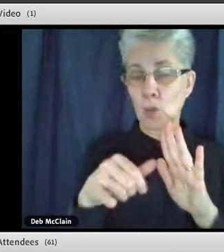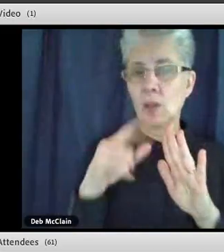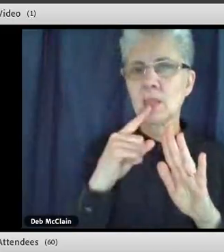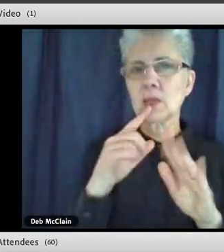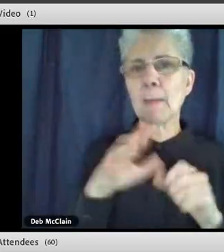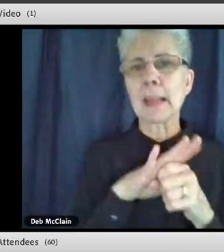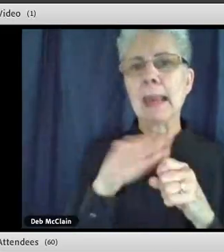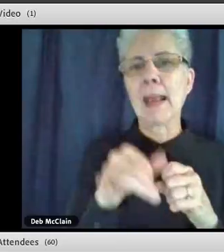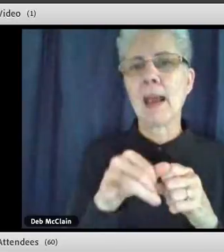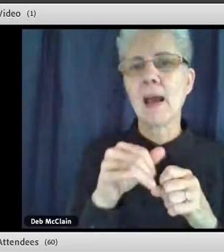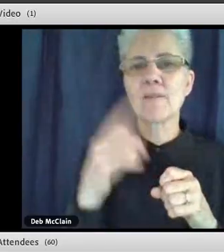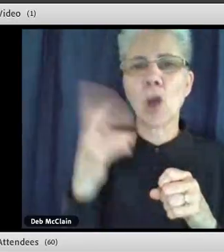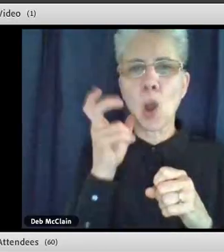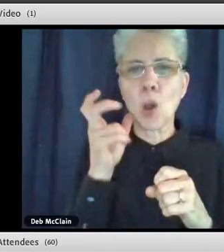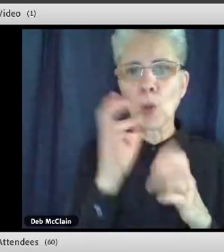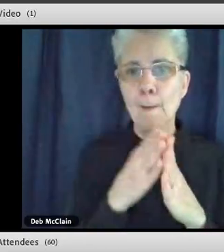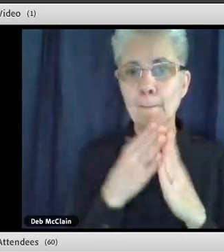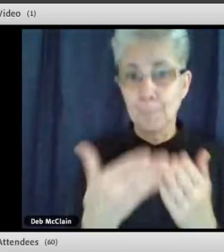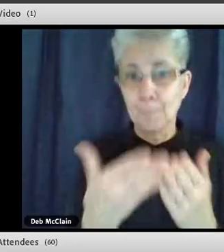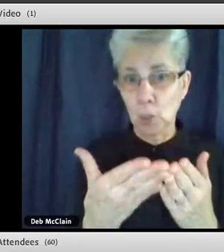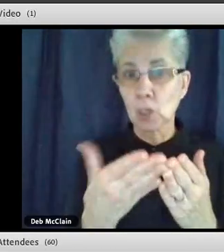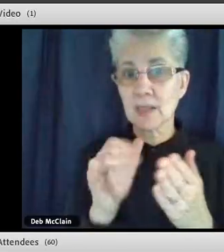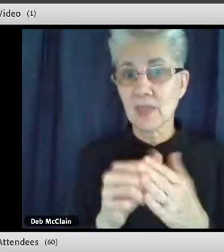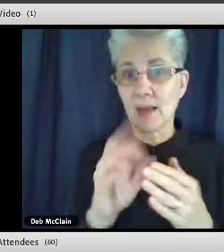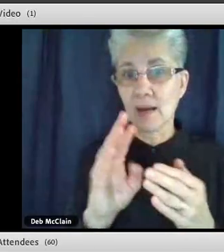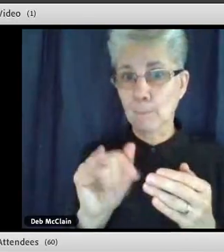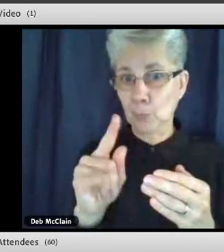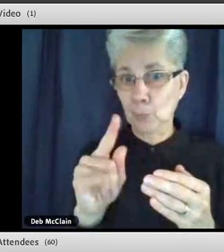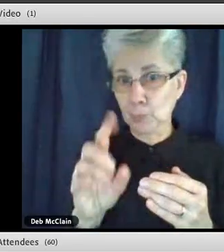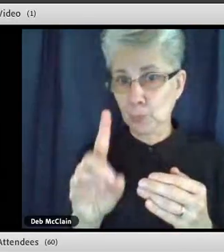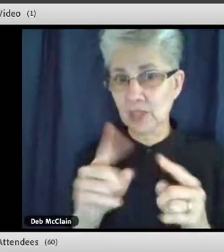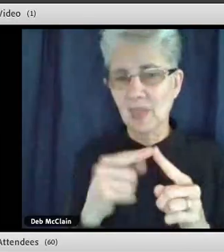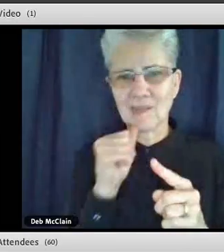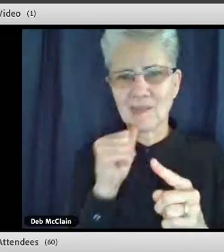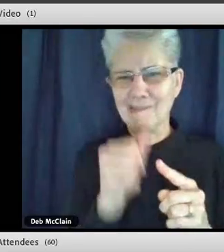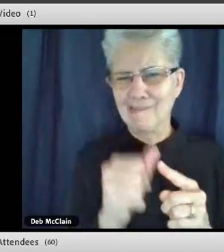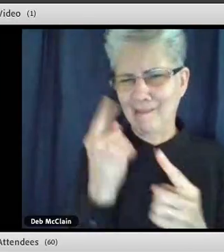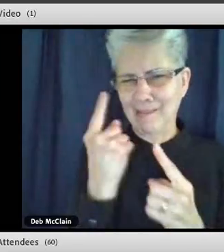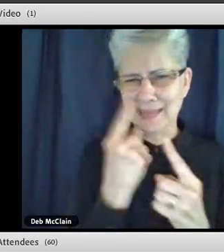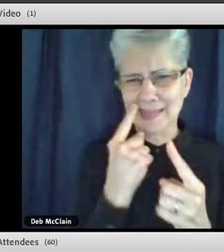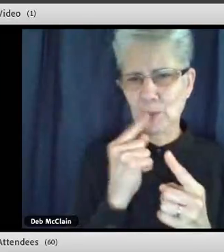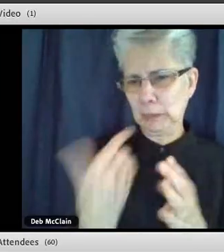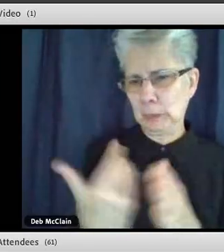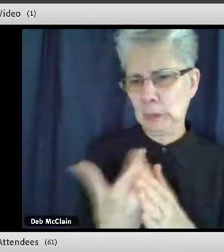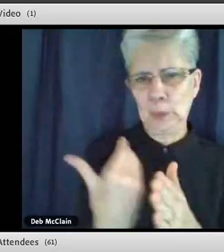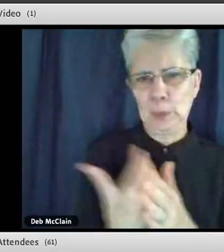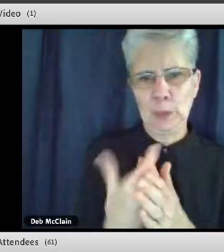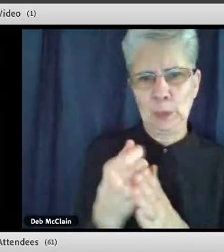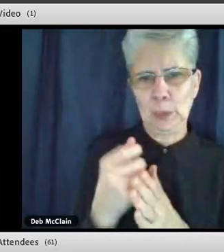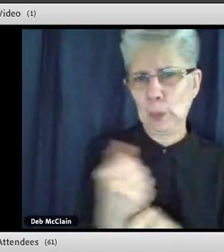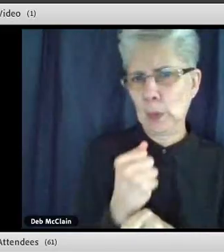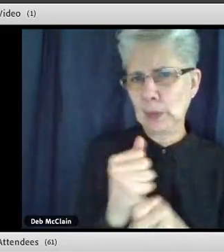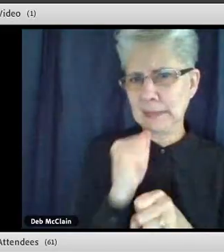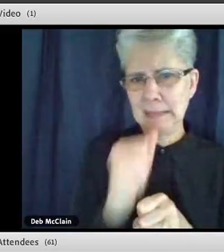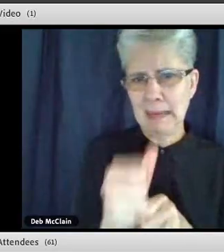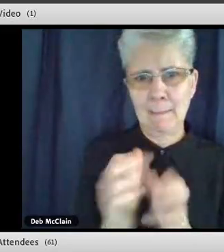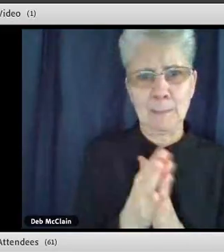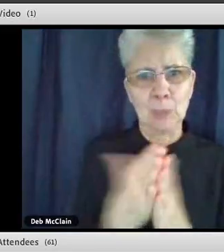like audiobooks that are abridged that are not considered to be like completely new works, right?